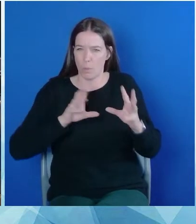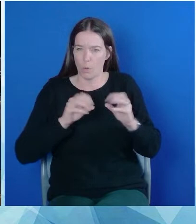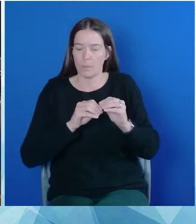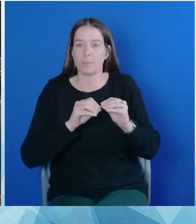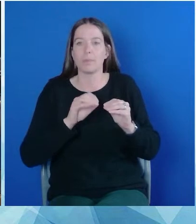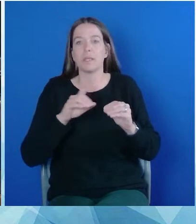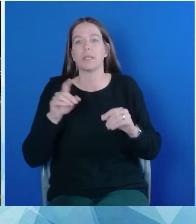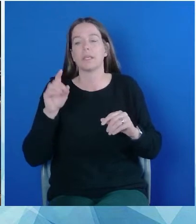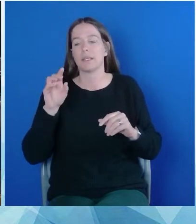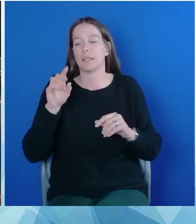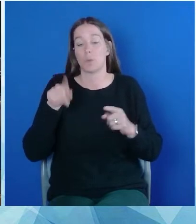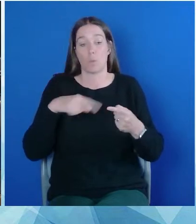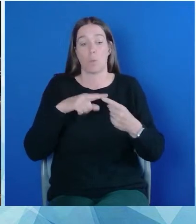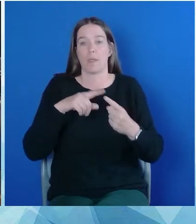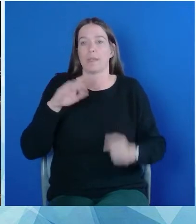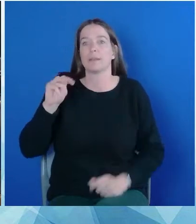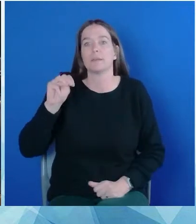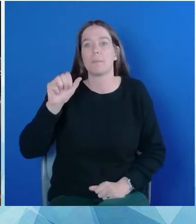Phoenix.